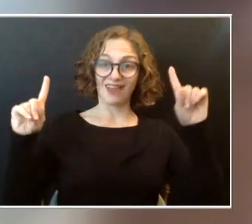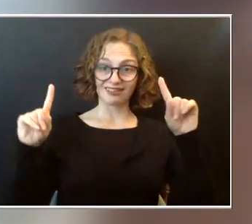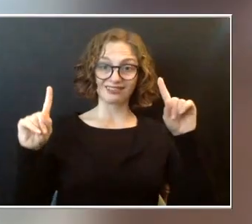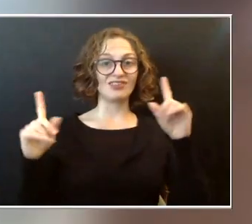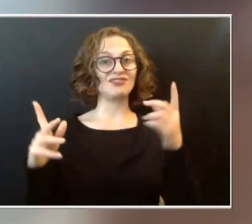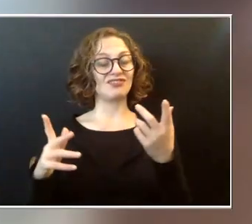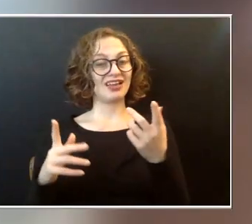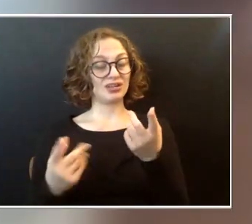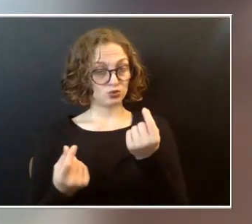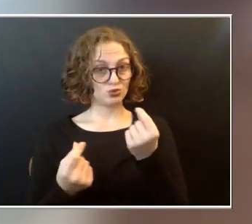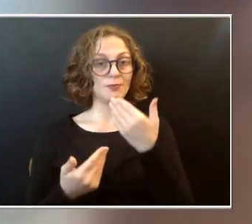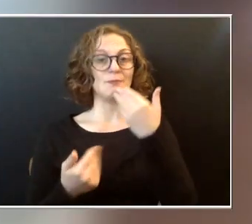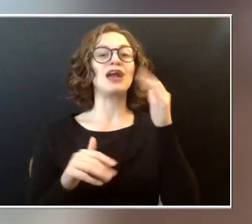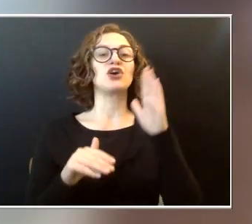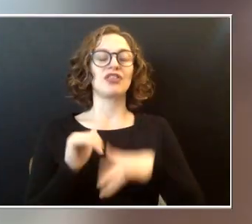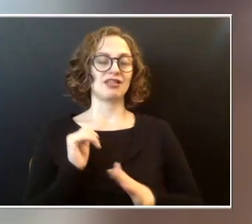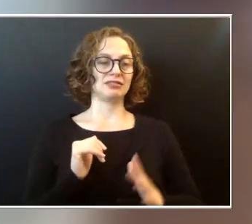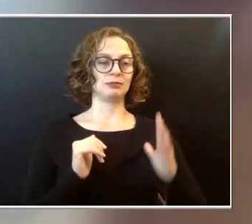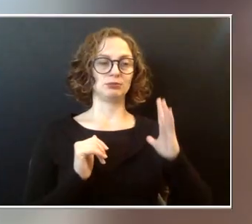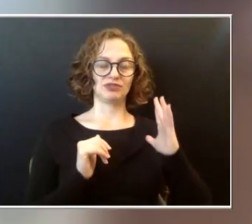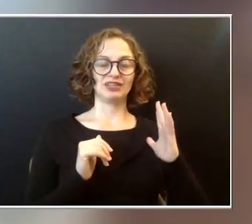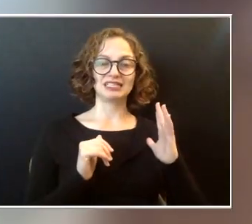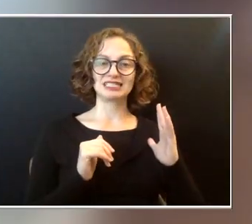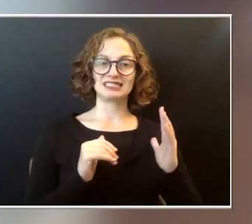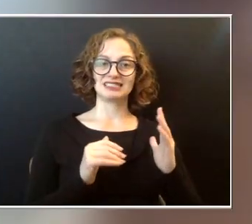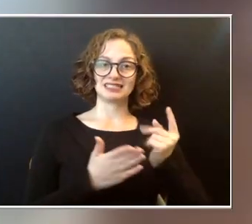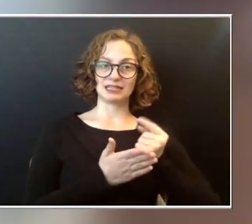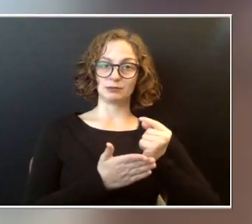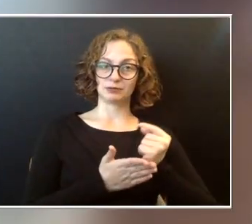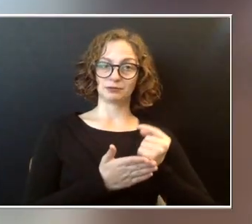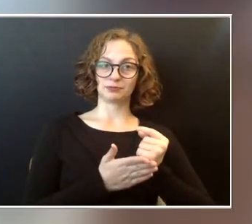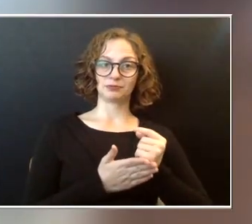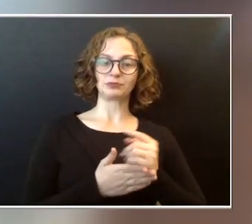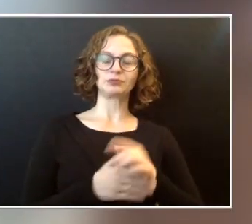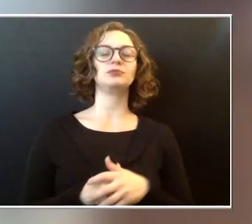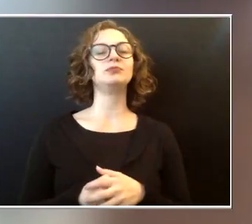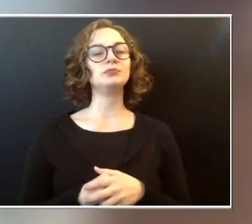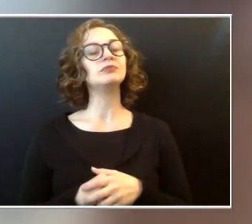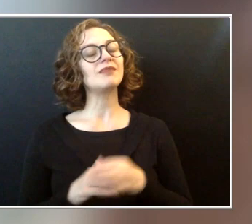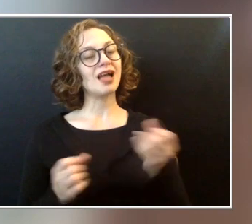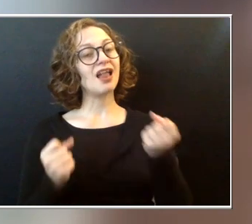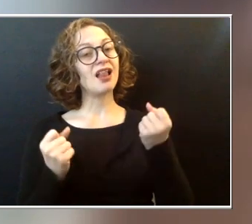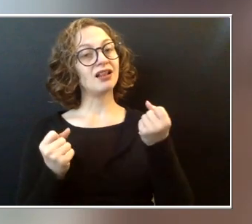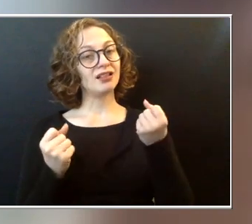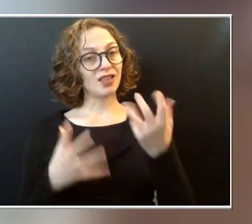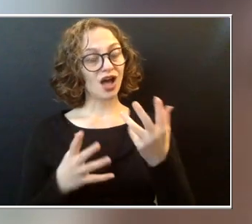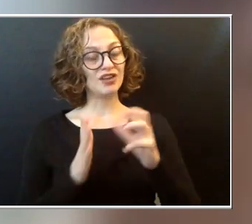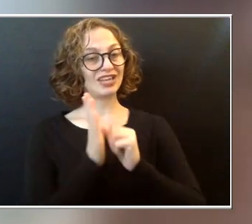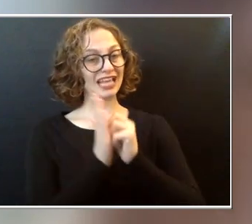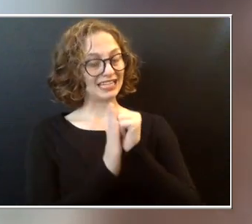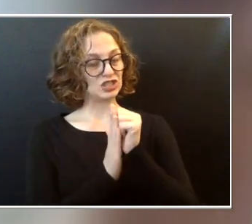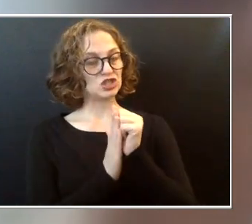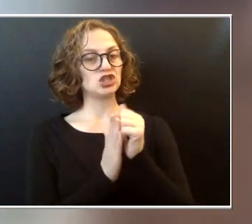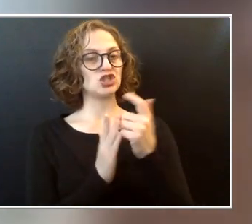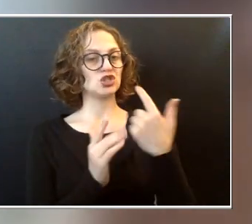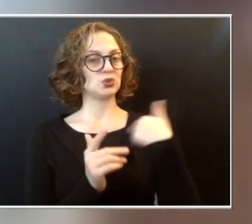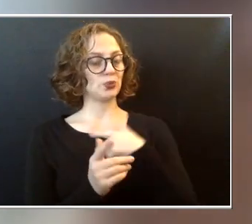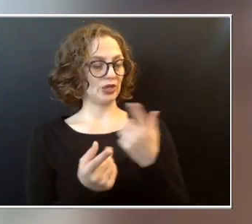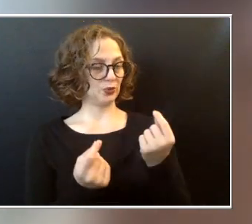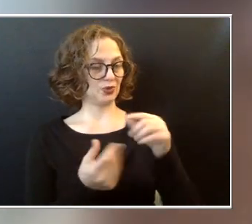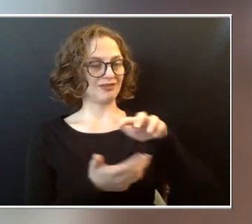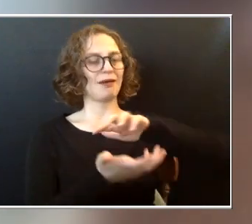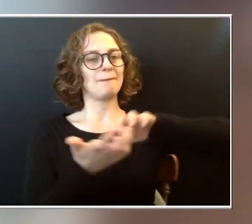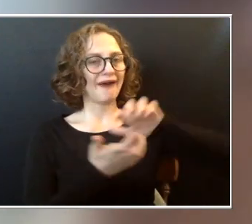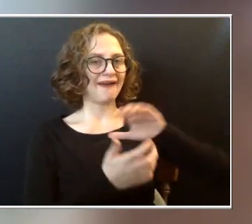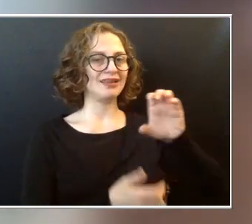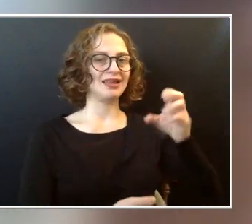So typically, in many cancers, the immunotherapy is added to chemotherapy. In some cancers, it's given by itself as a maintenance